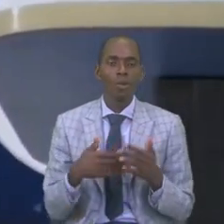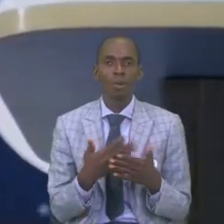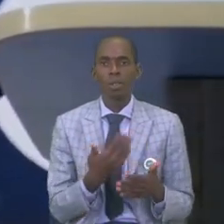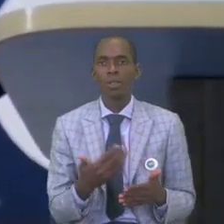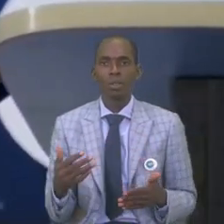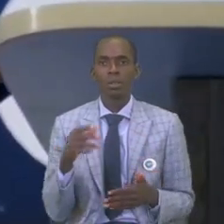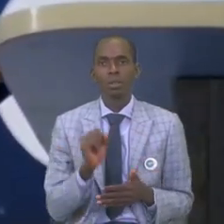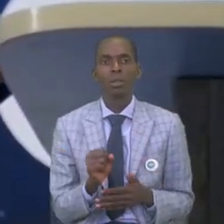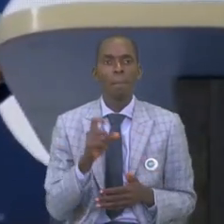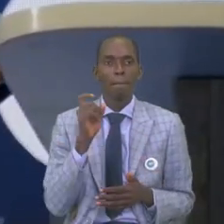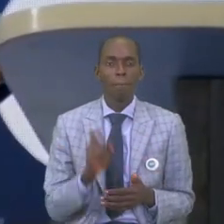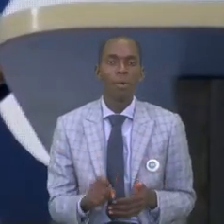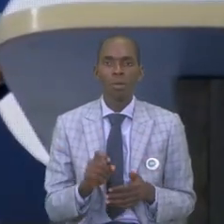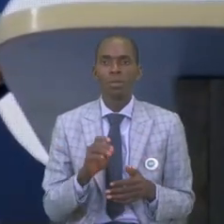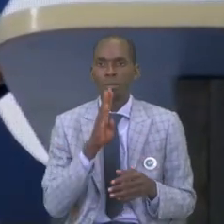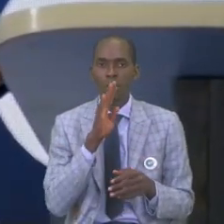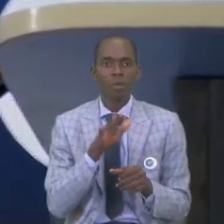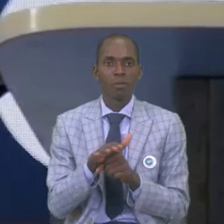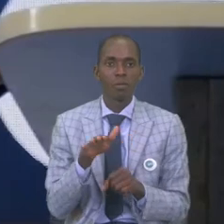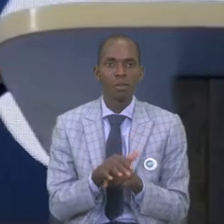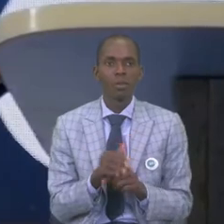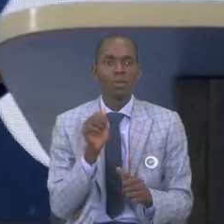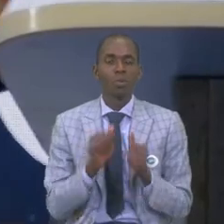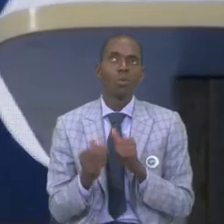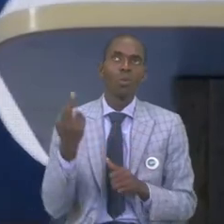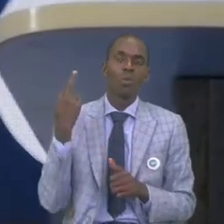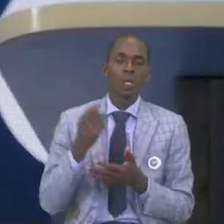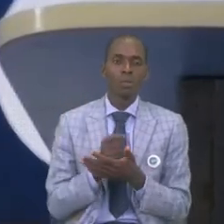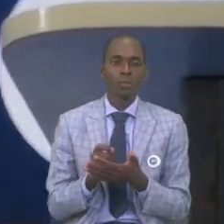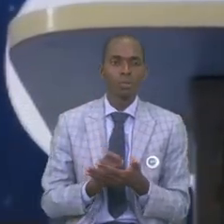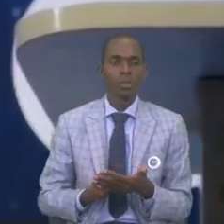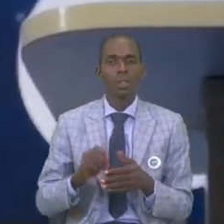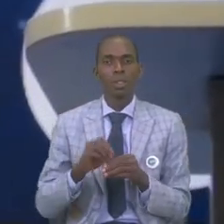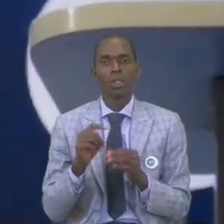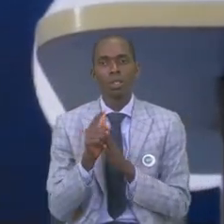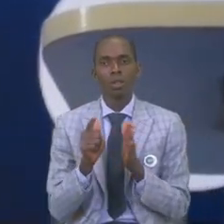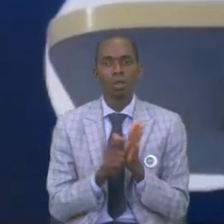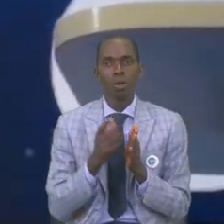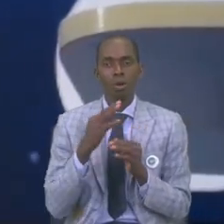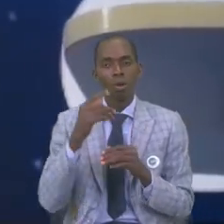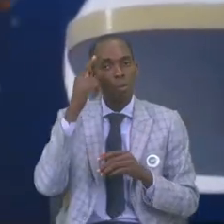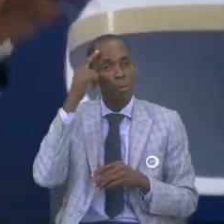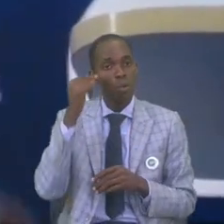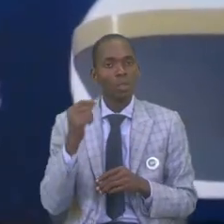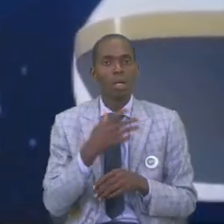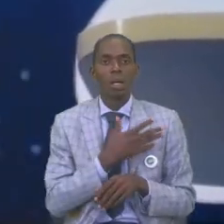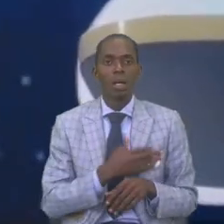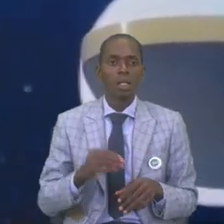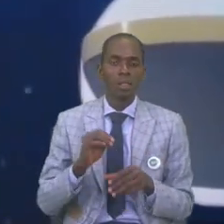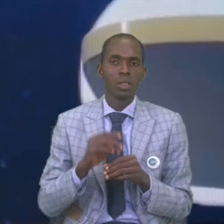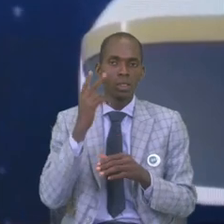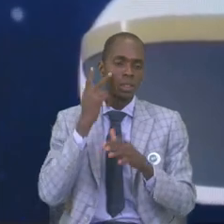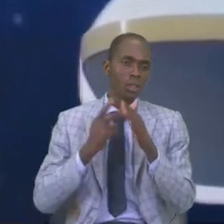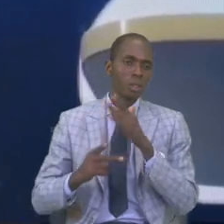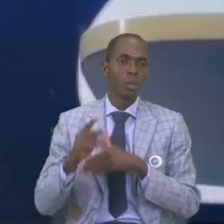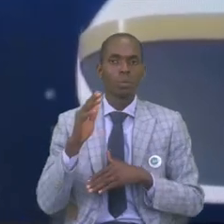all things must be fulfilled which were written in the law of Moses and in the prophets and